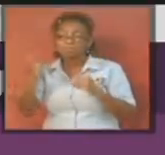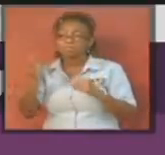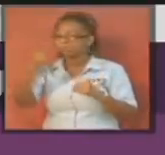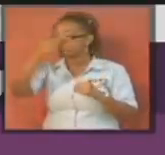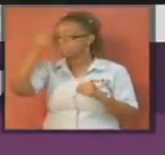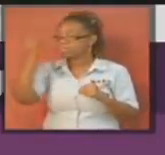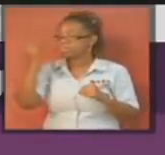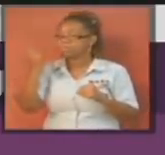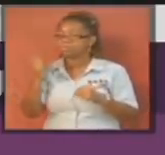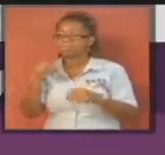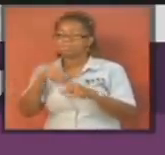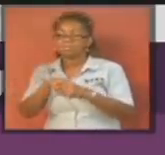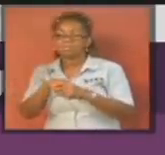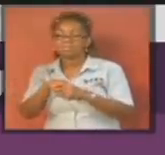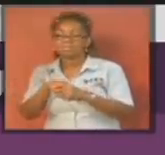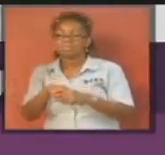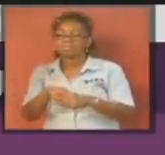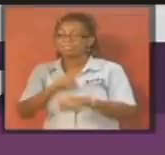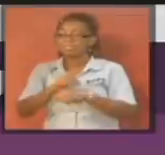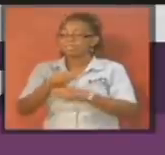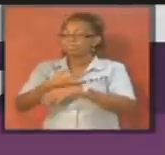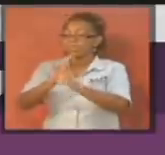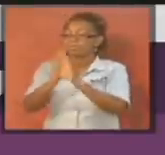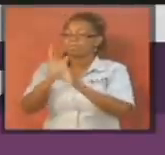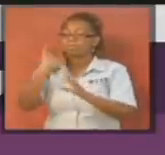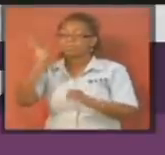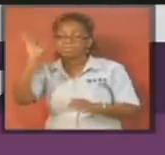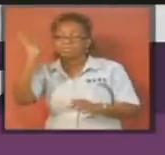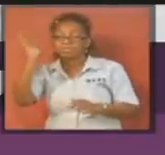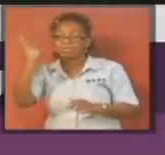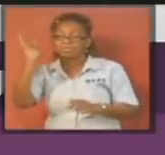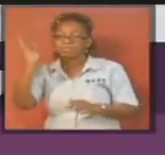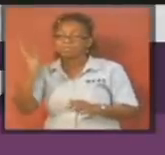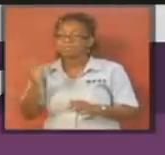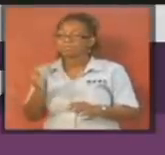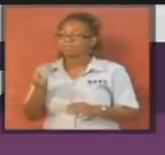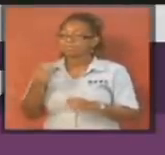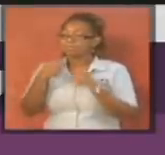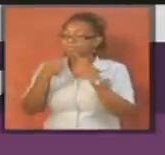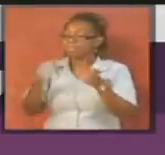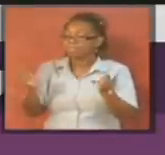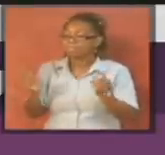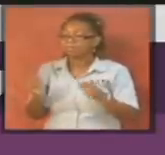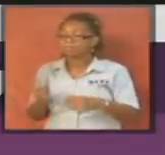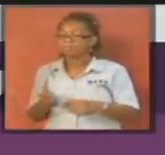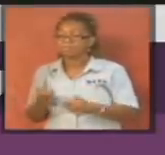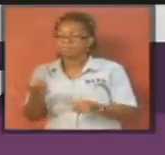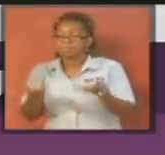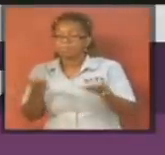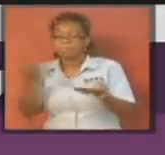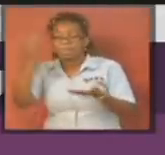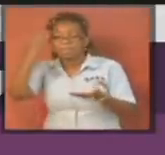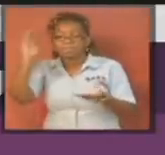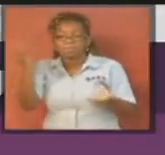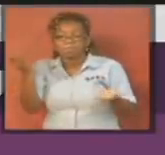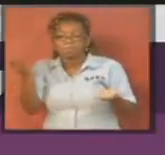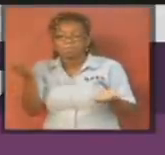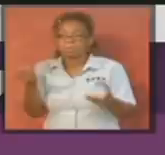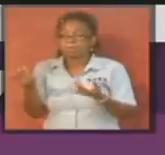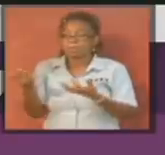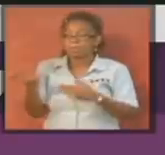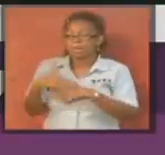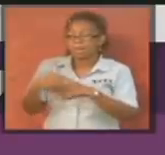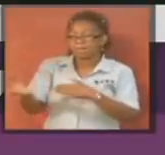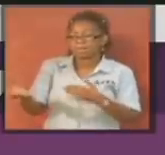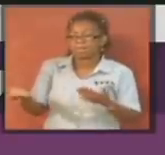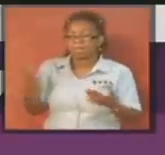given. Normally, it is announced any vaccines coming into the country. Also, it's obviously a very sensitive topic, and the public feels very strongly